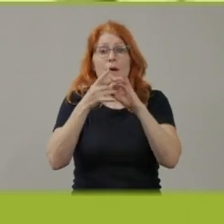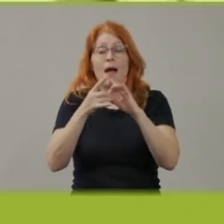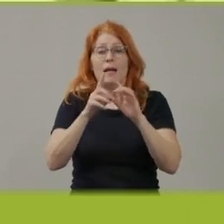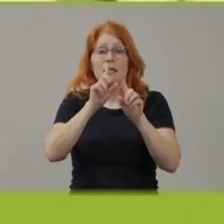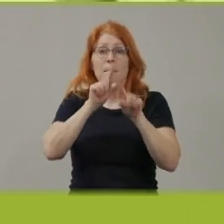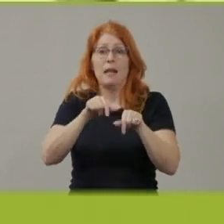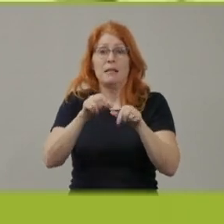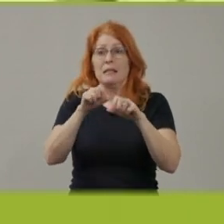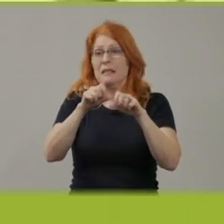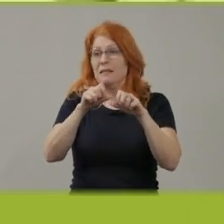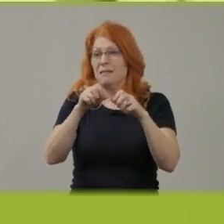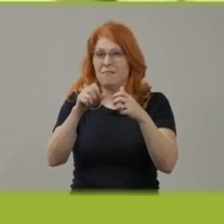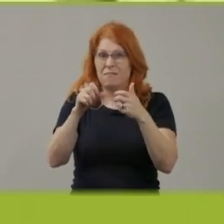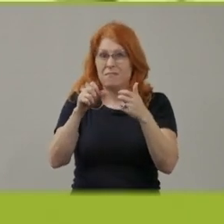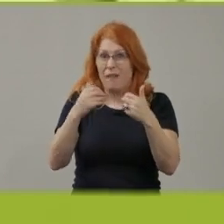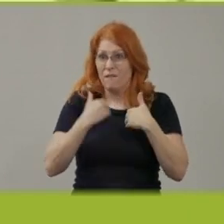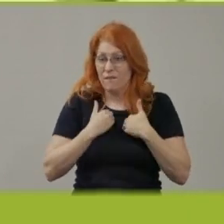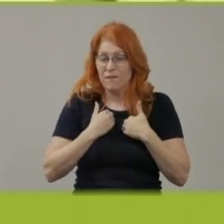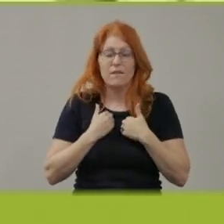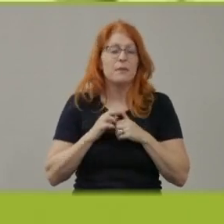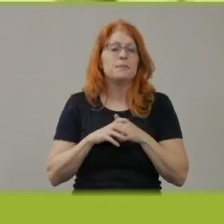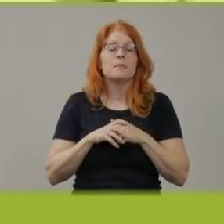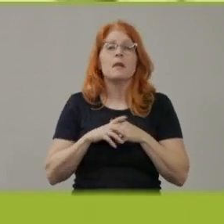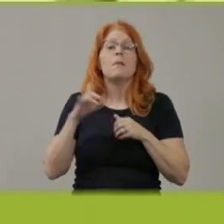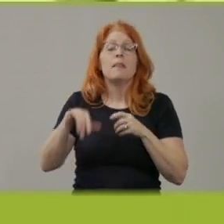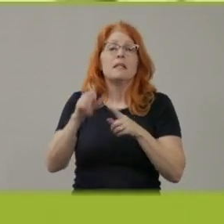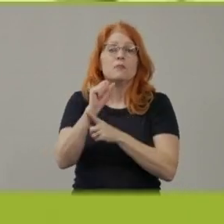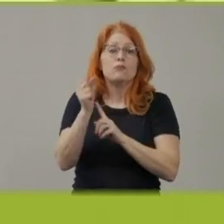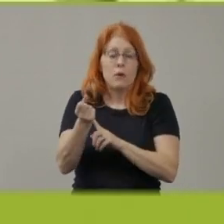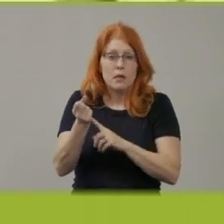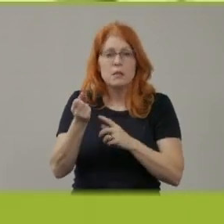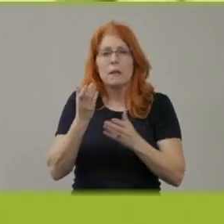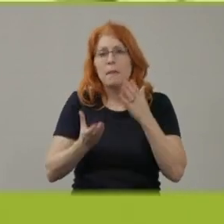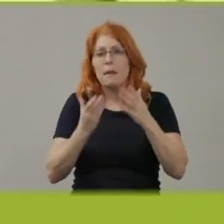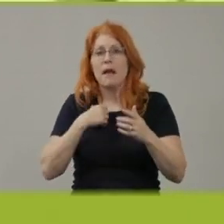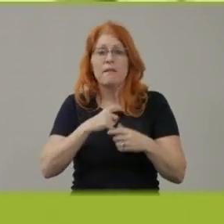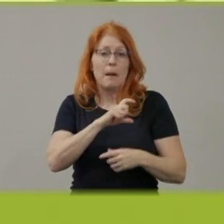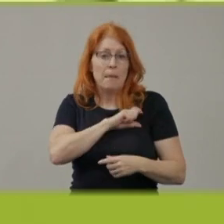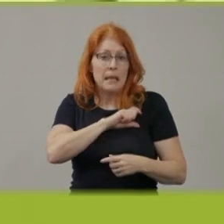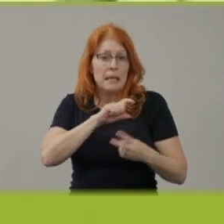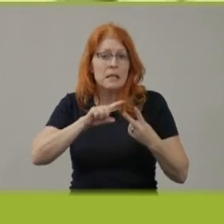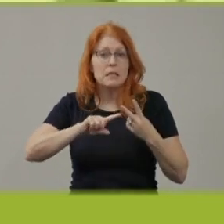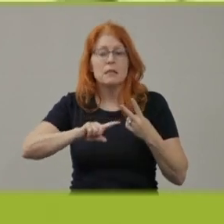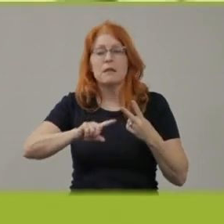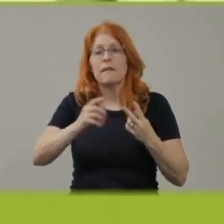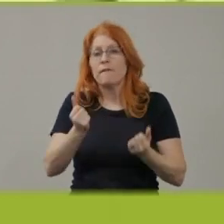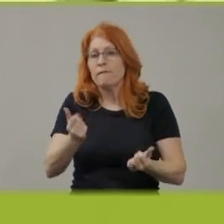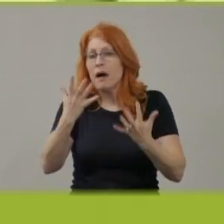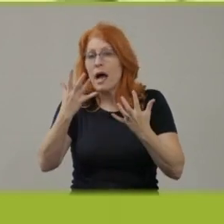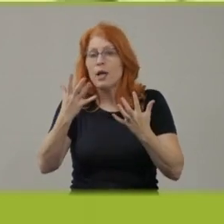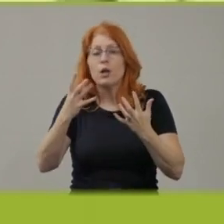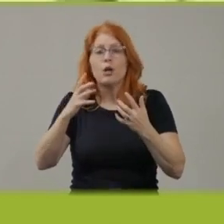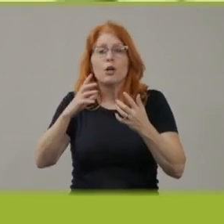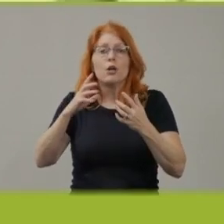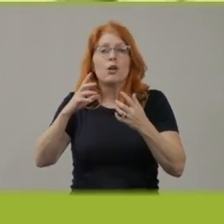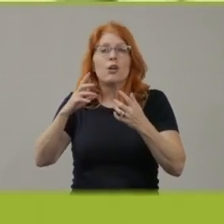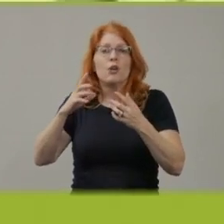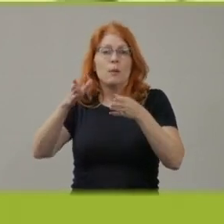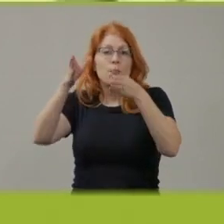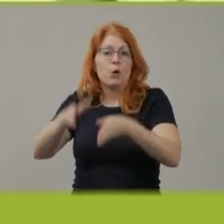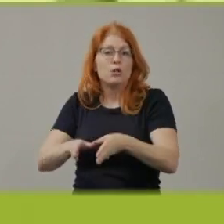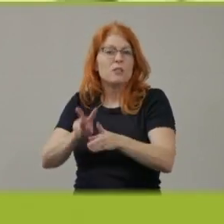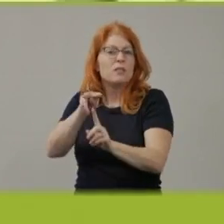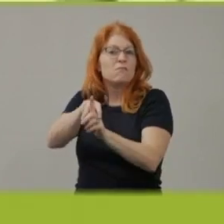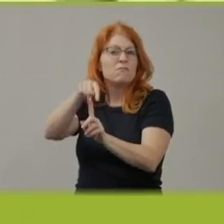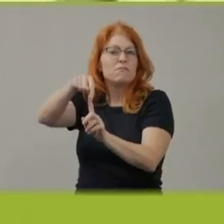which we have in a situation where you may have a police and a fire incident commander or something like that, but